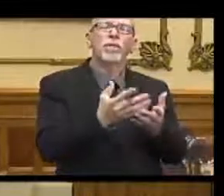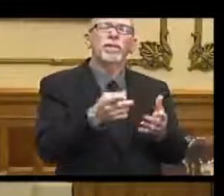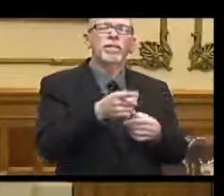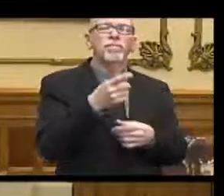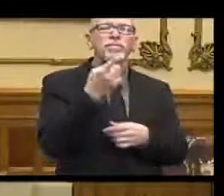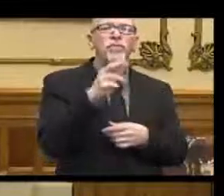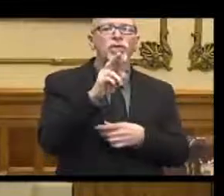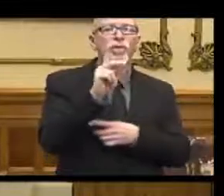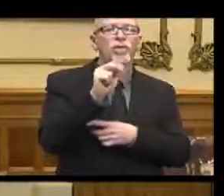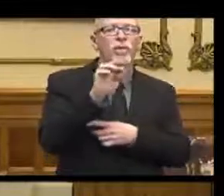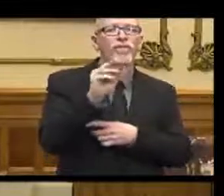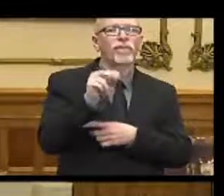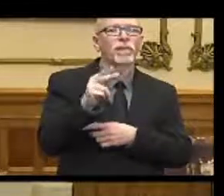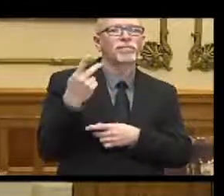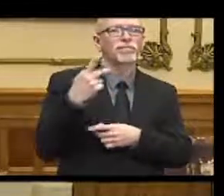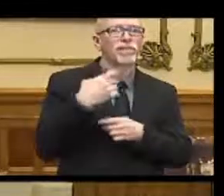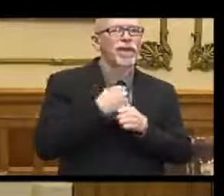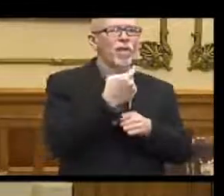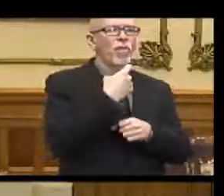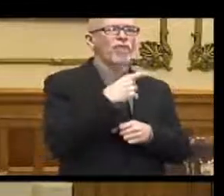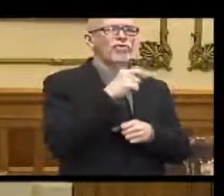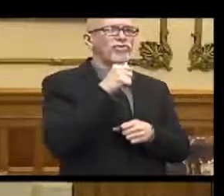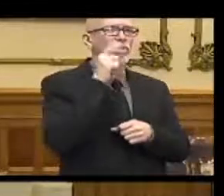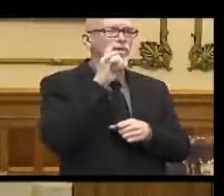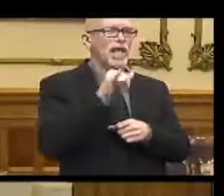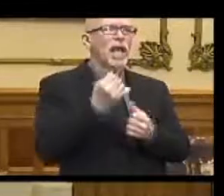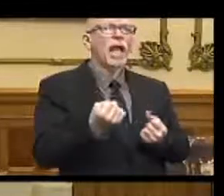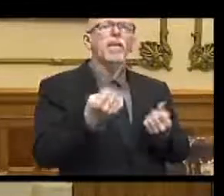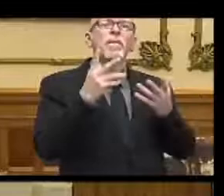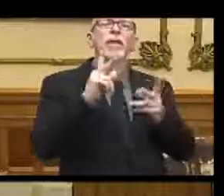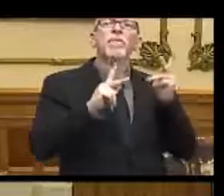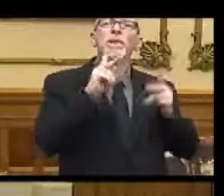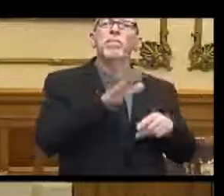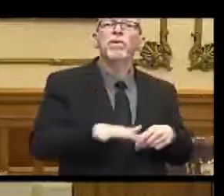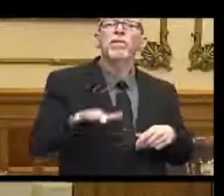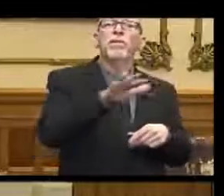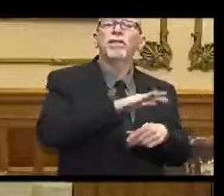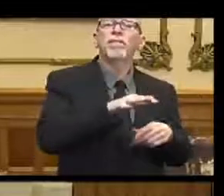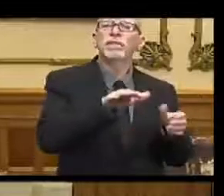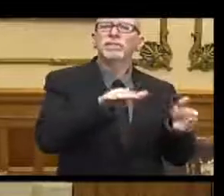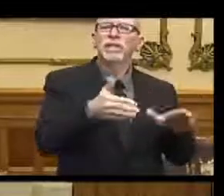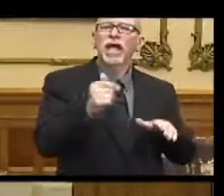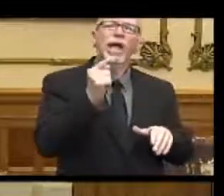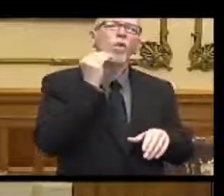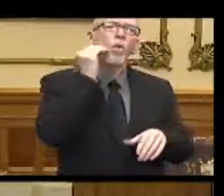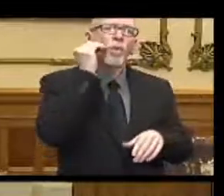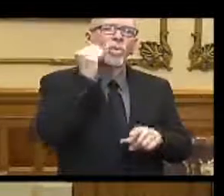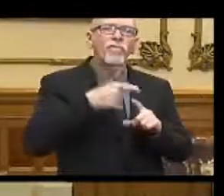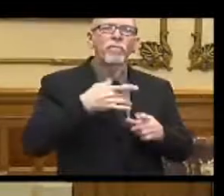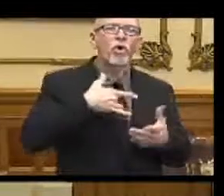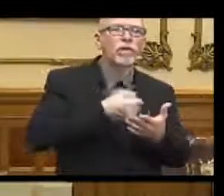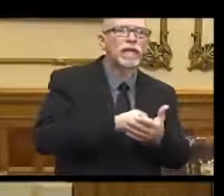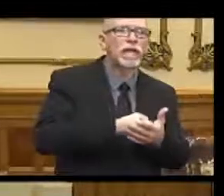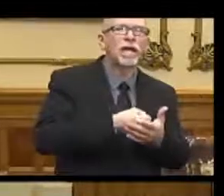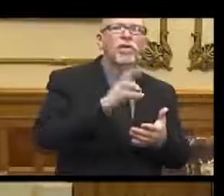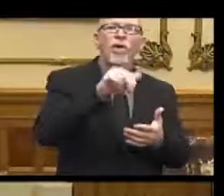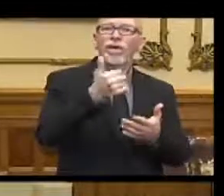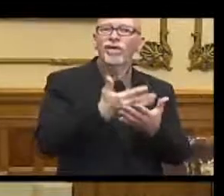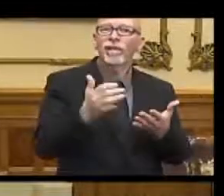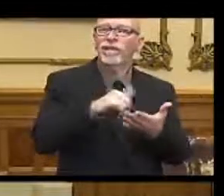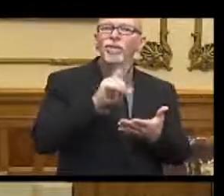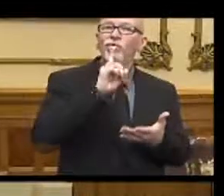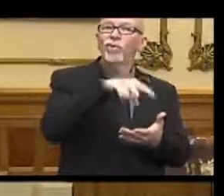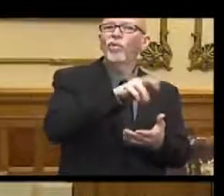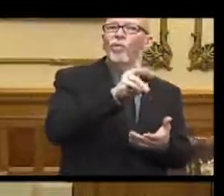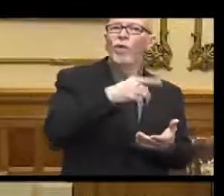Dr. Kaufman and I got a question the other day about the number of individuals that are dying at home from heart attacks and other things that we might